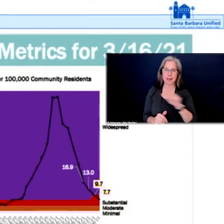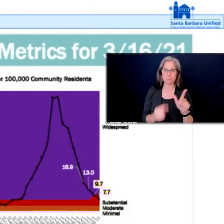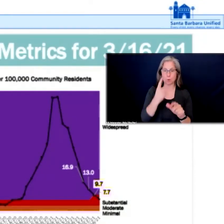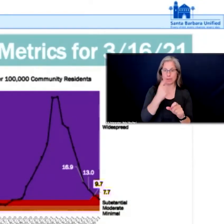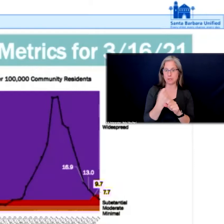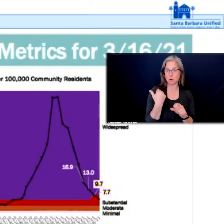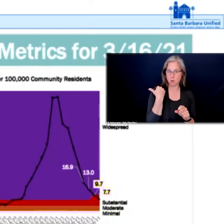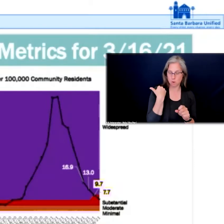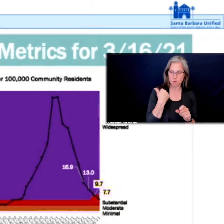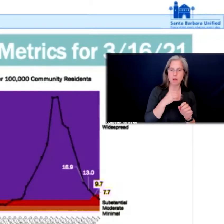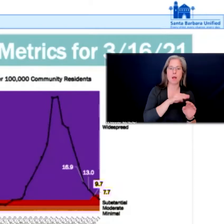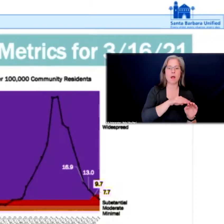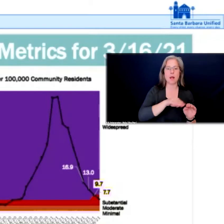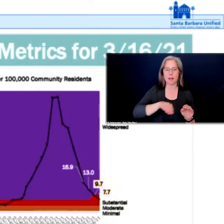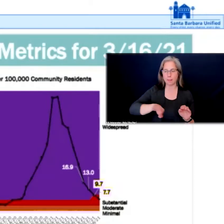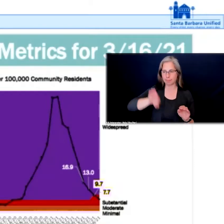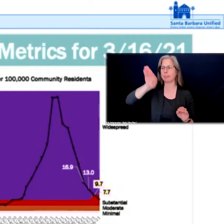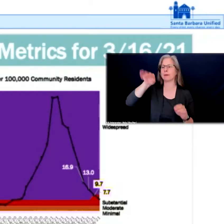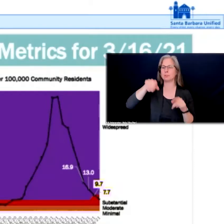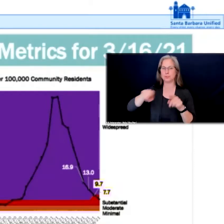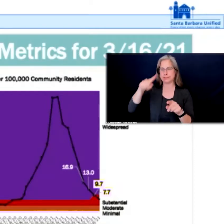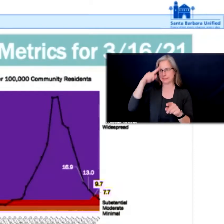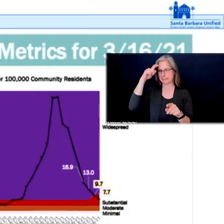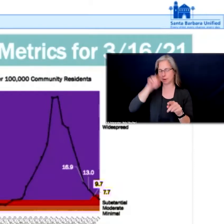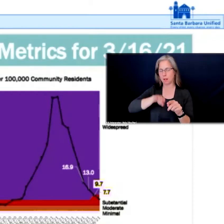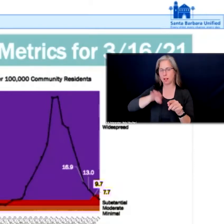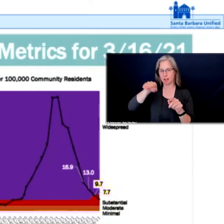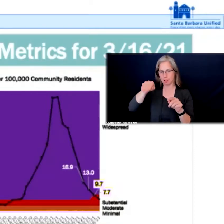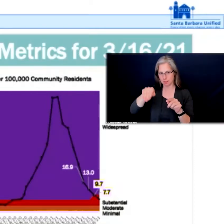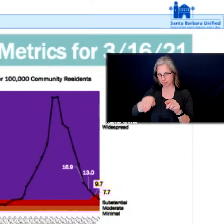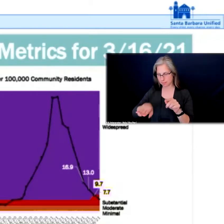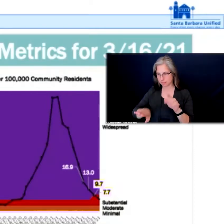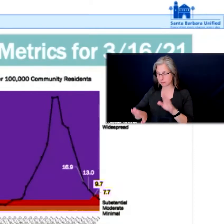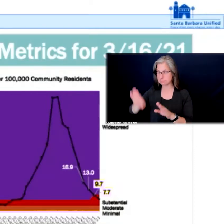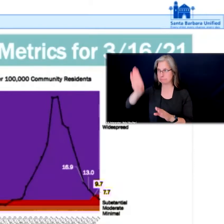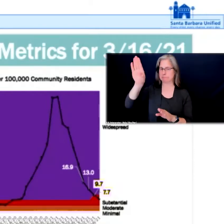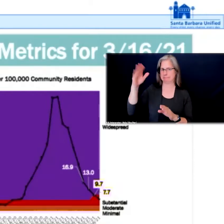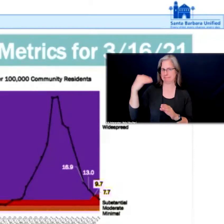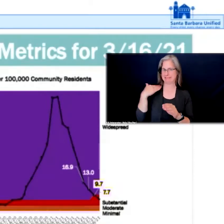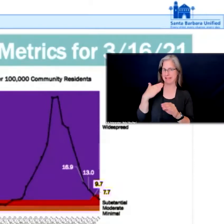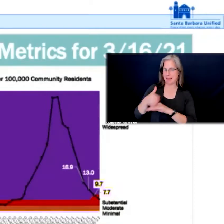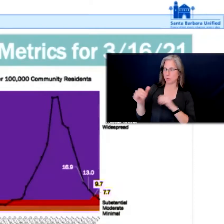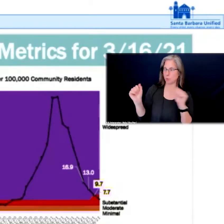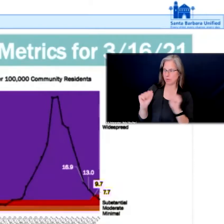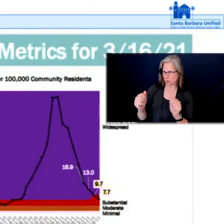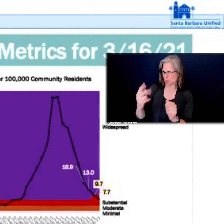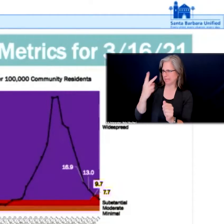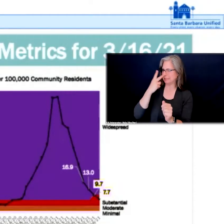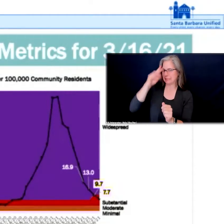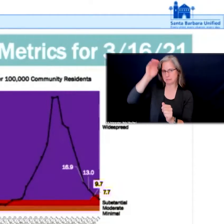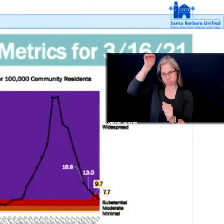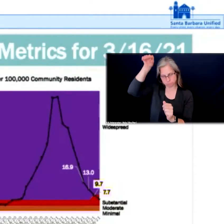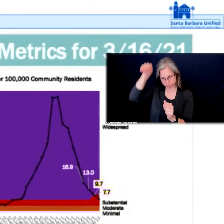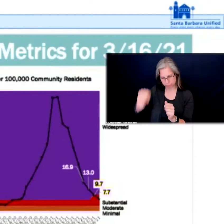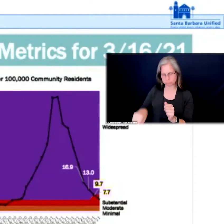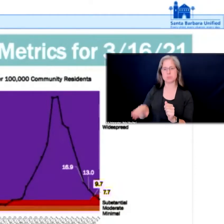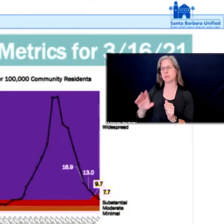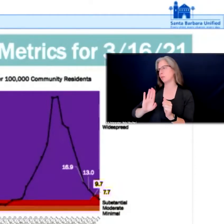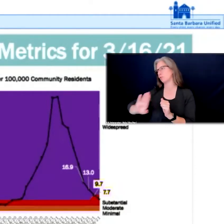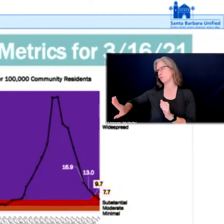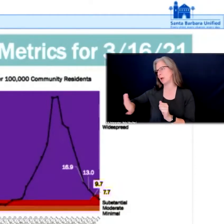ago. We had our blip in the summer. We had a very high rate after the winter. And you can see we're down on the right-hand